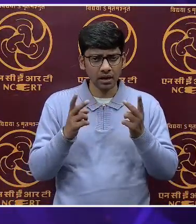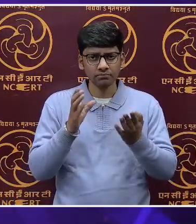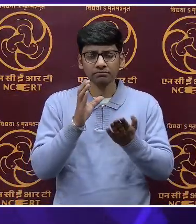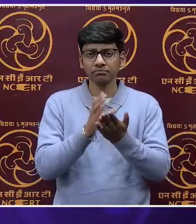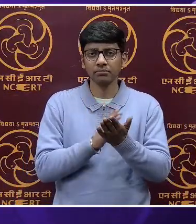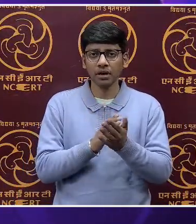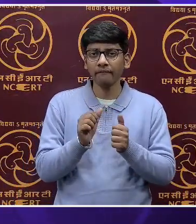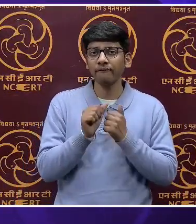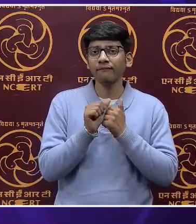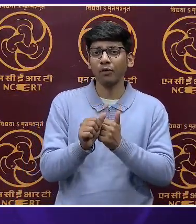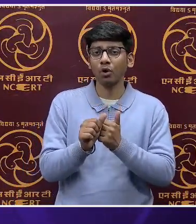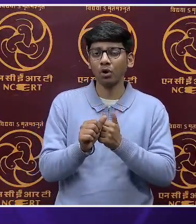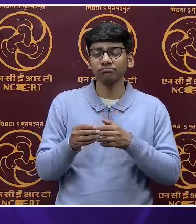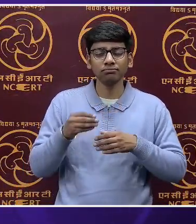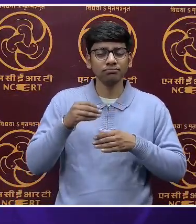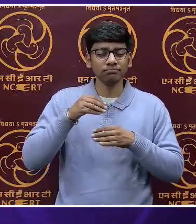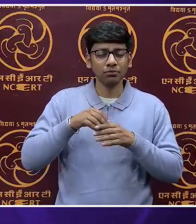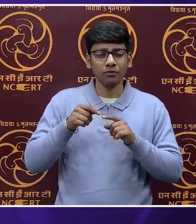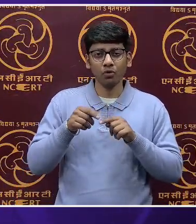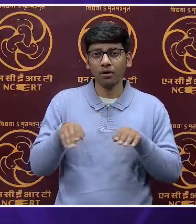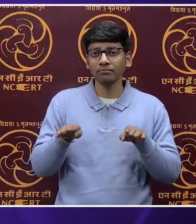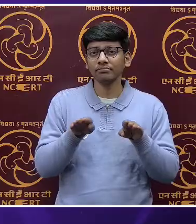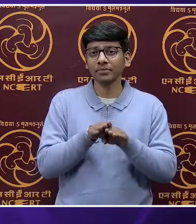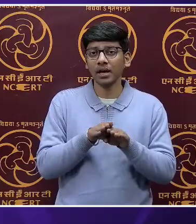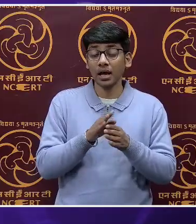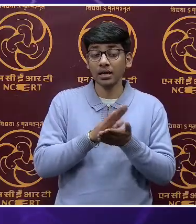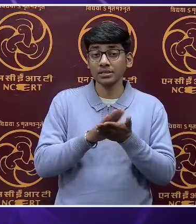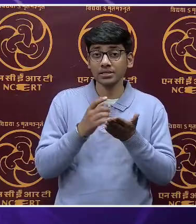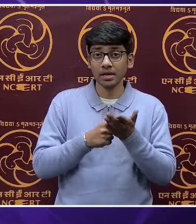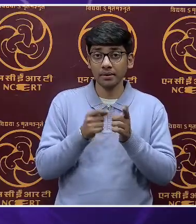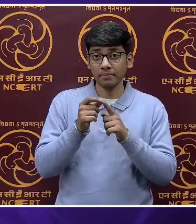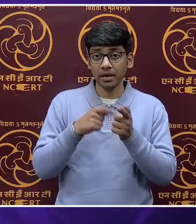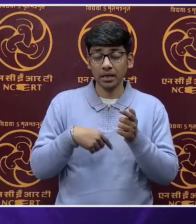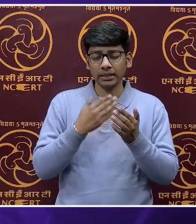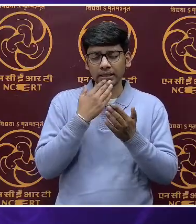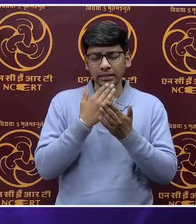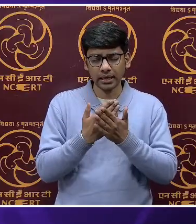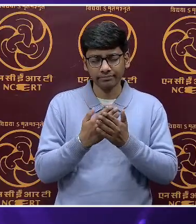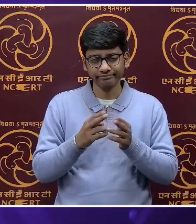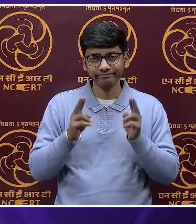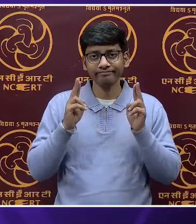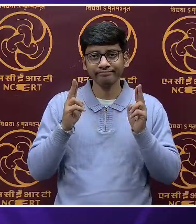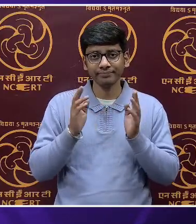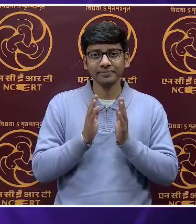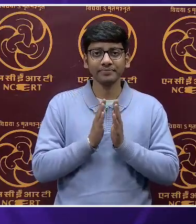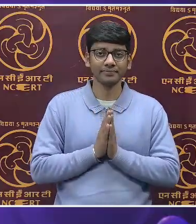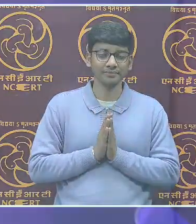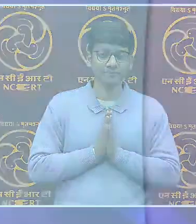follow. Please do participate. With this is a wrap. This is me, Harpreet Kaur, signing off. Take care. Namaskar.